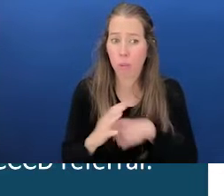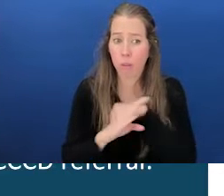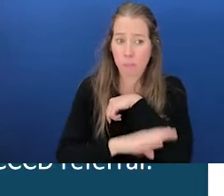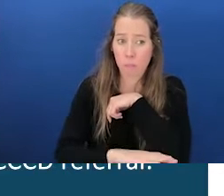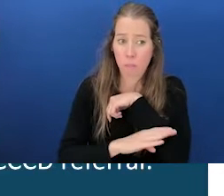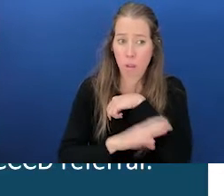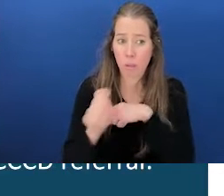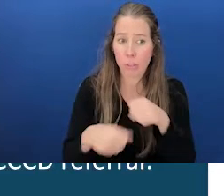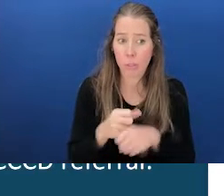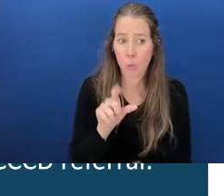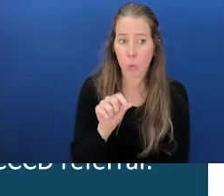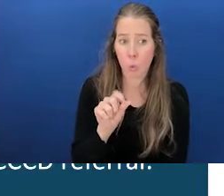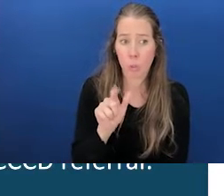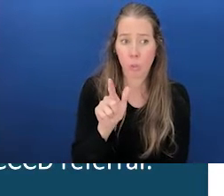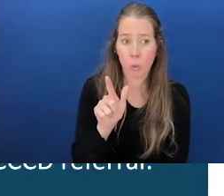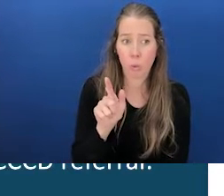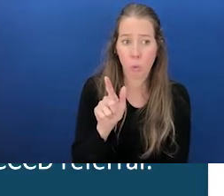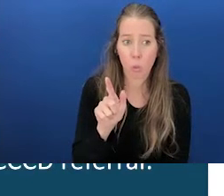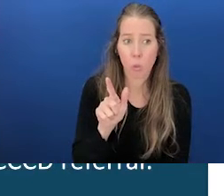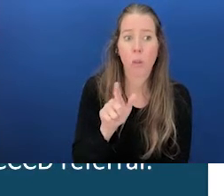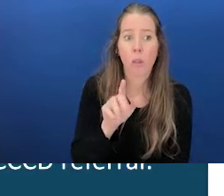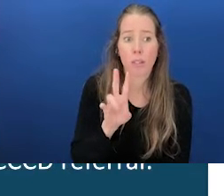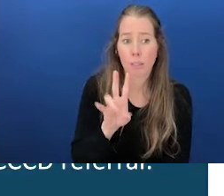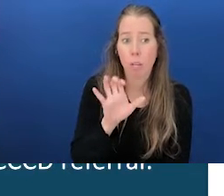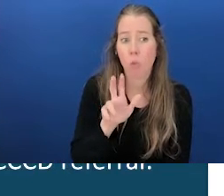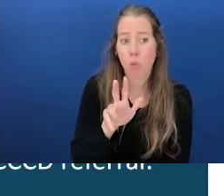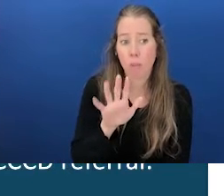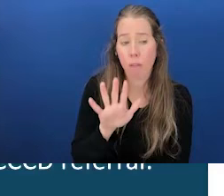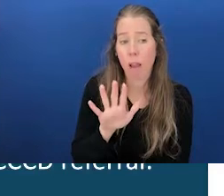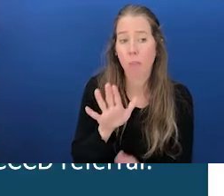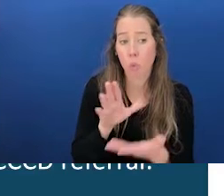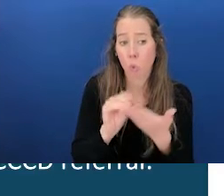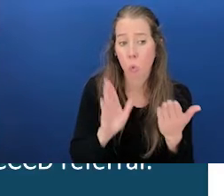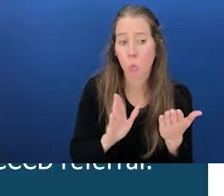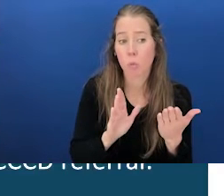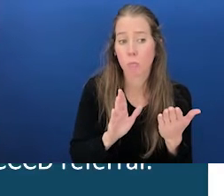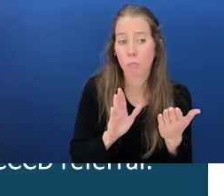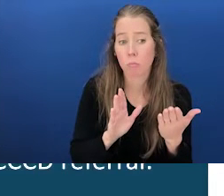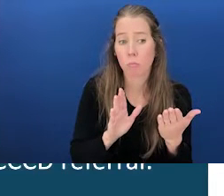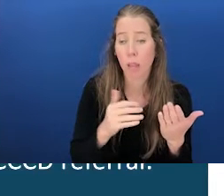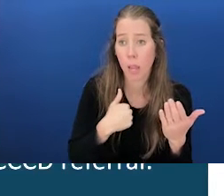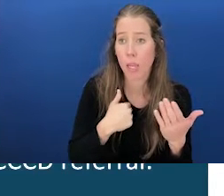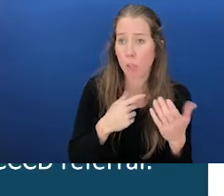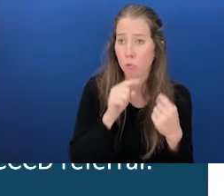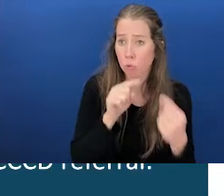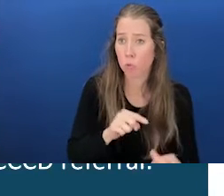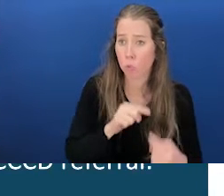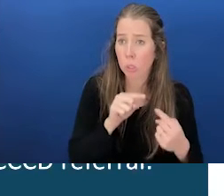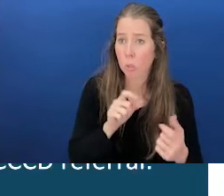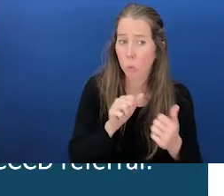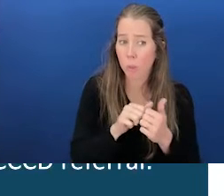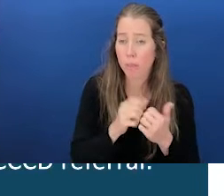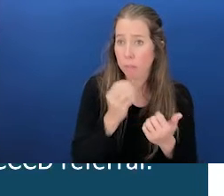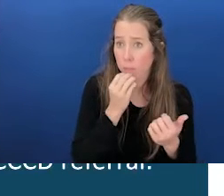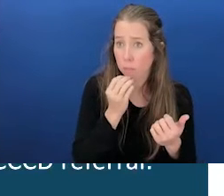had 735 students requesting or had issues with